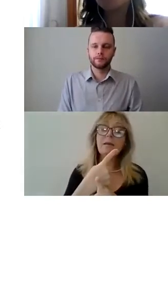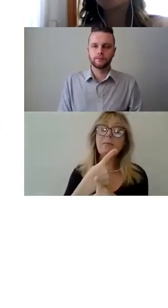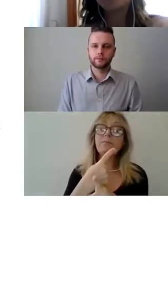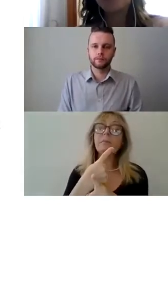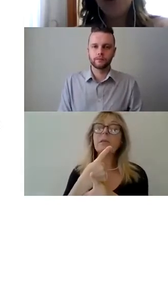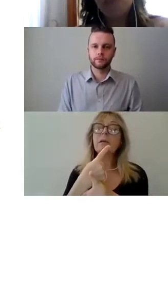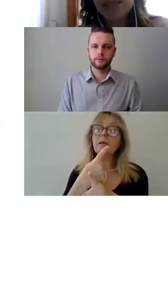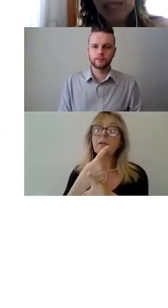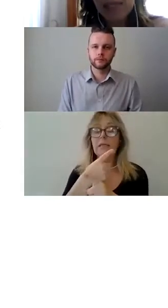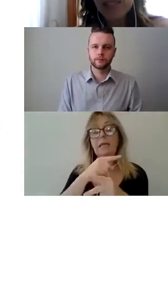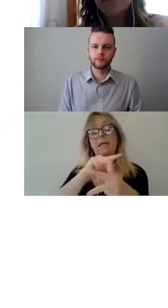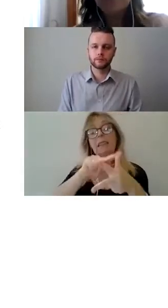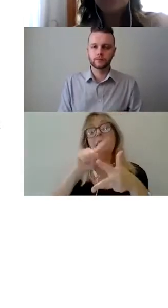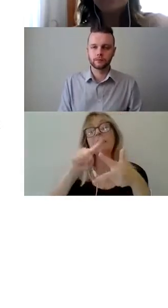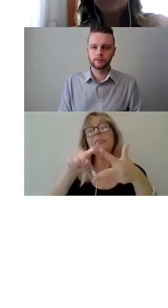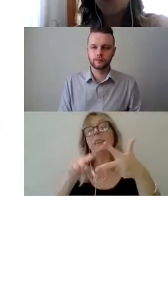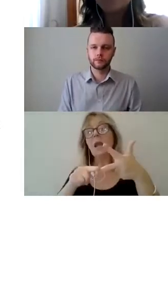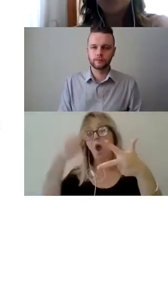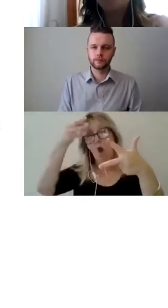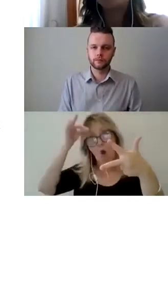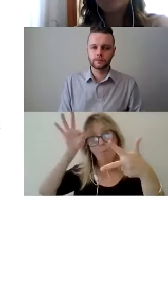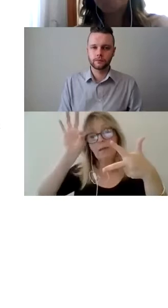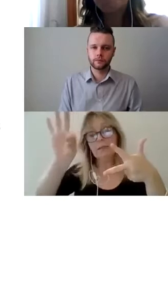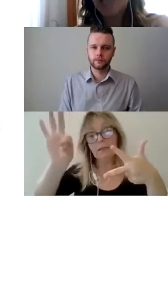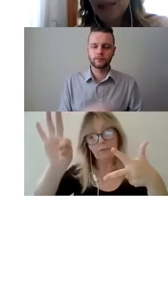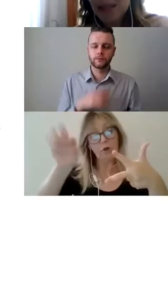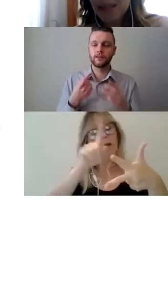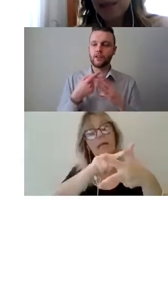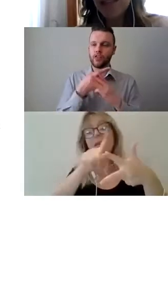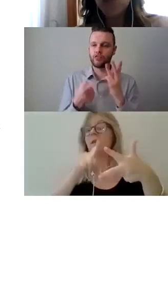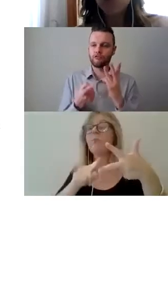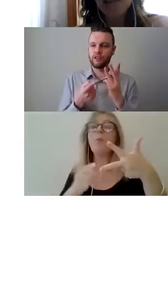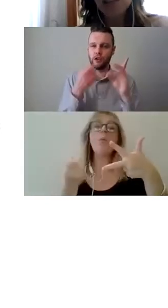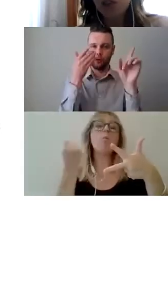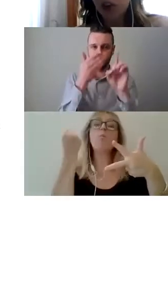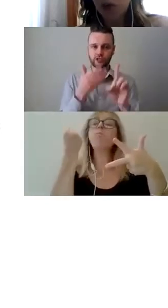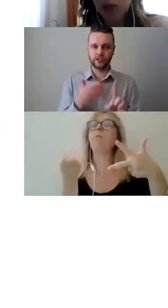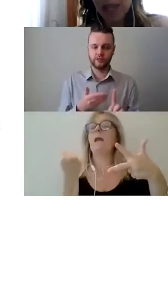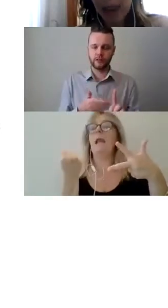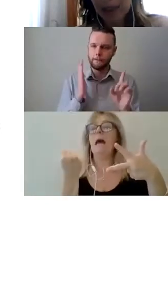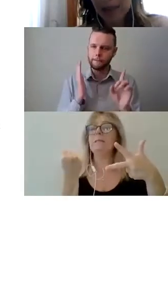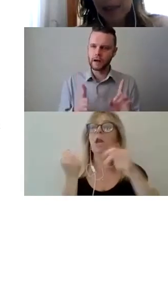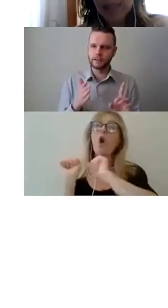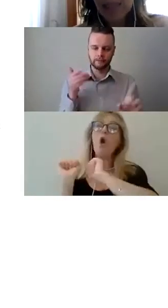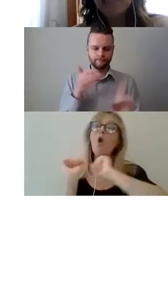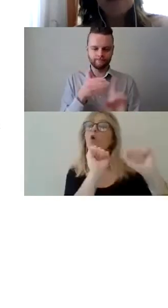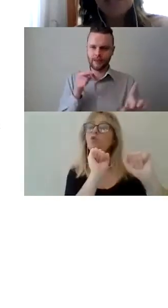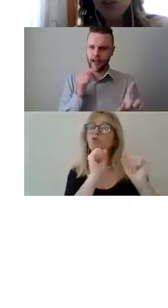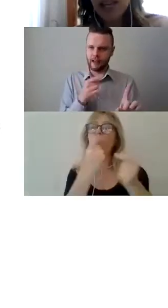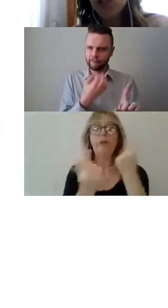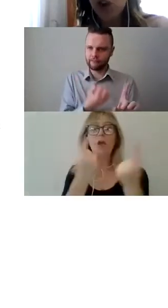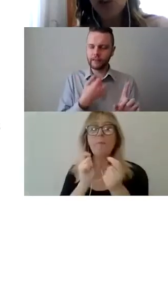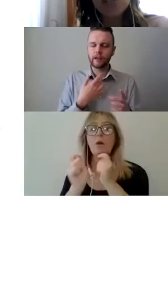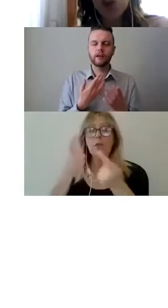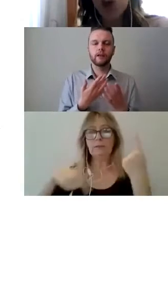under applicable regulations, 3 objectives must be identified in order to